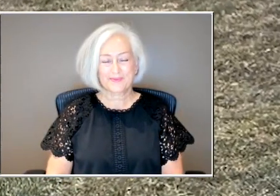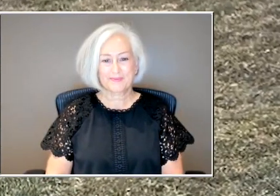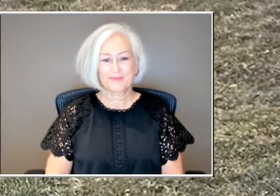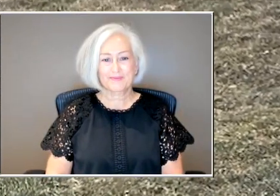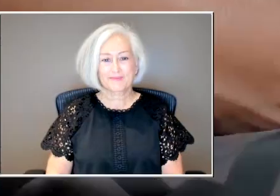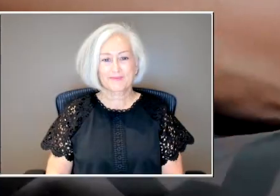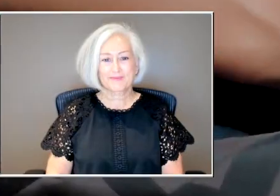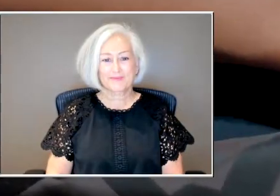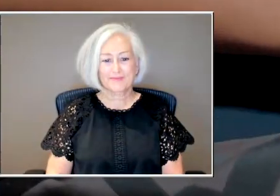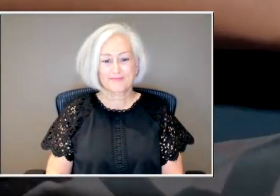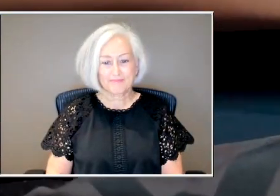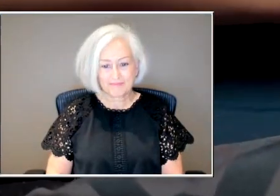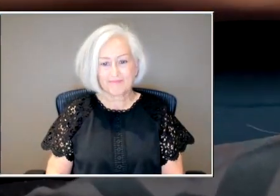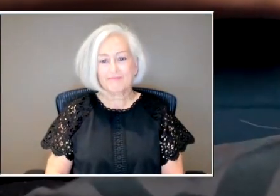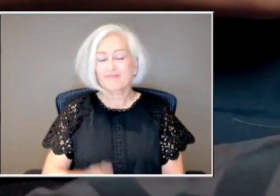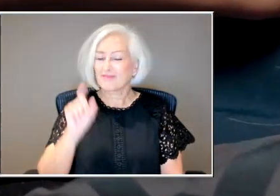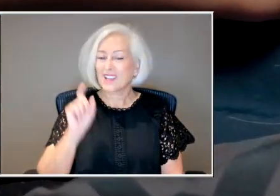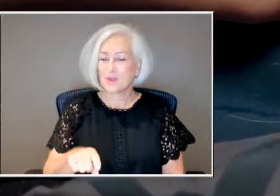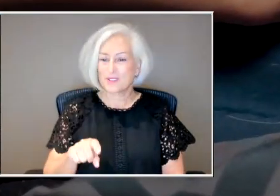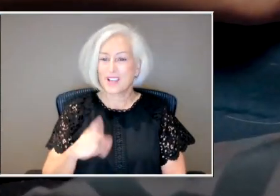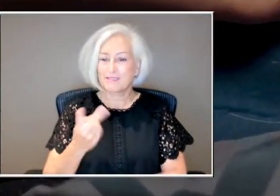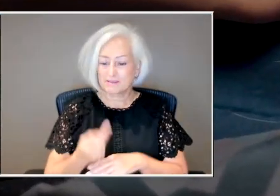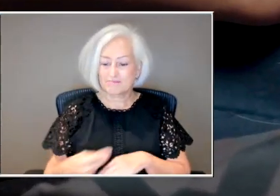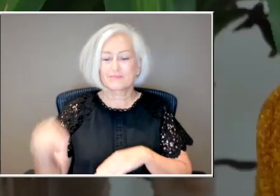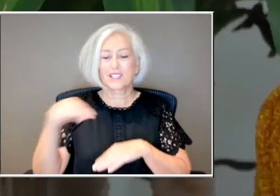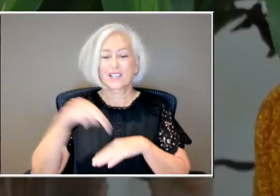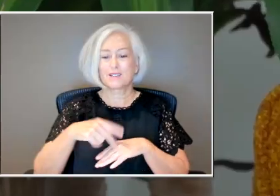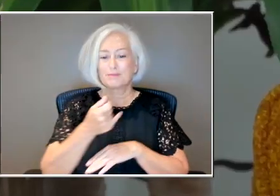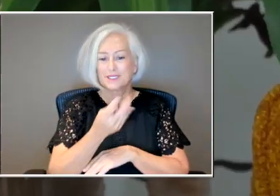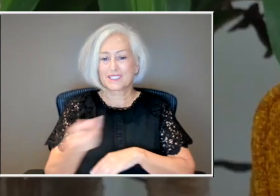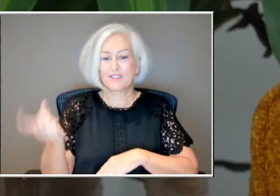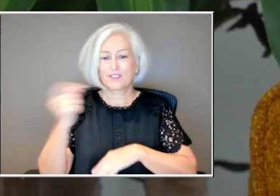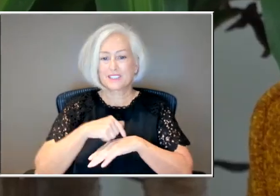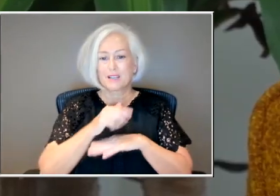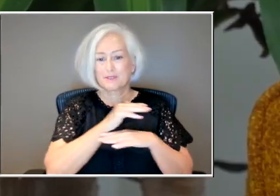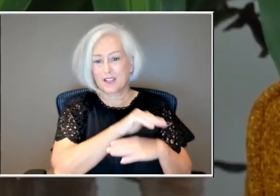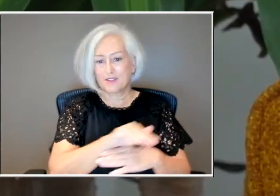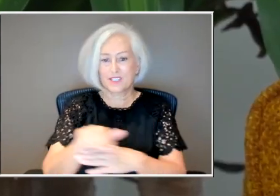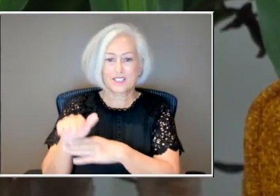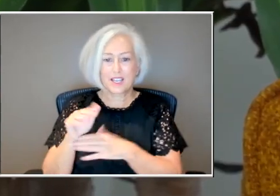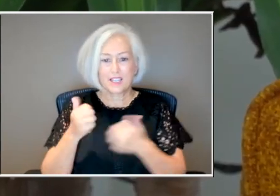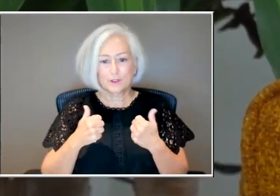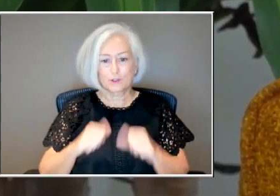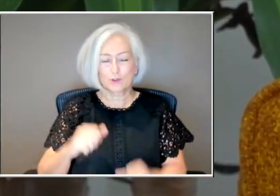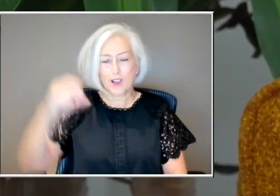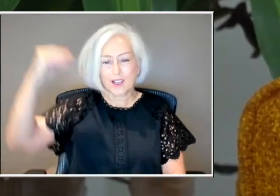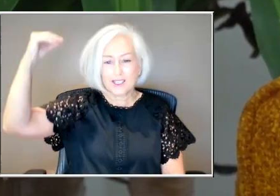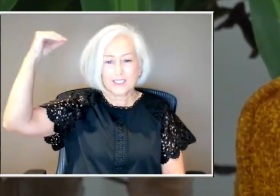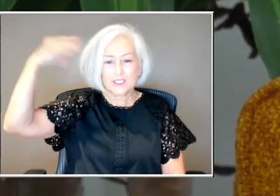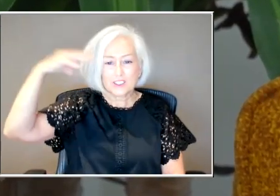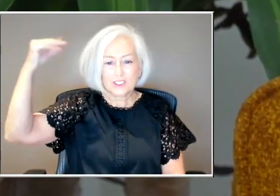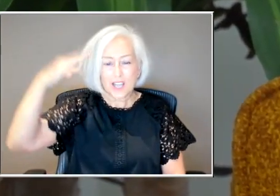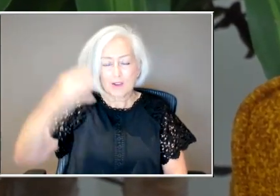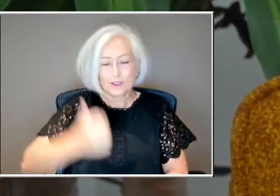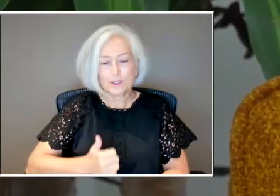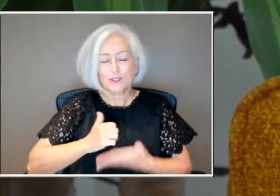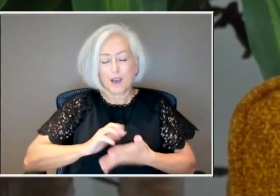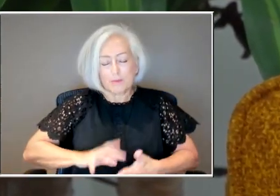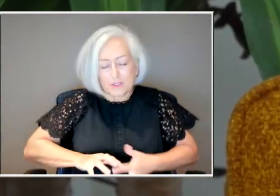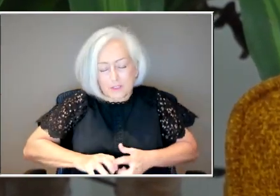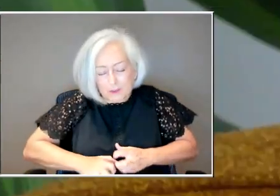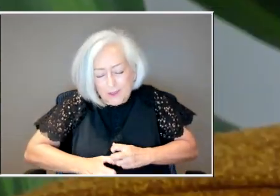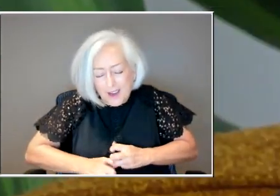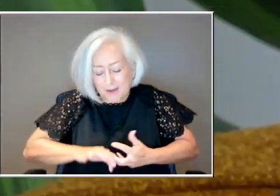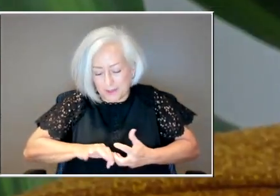I would have to get up multiple times in the middle of the night to just try taking a shower or something to help with my cramps. I couldn't sleep